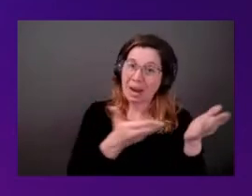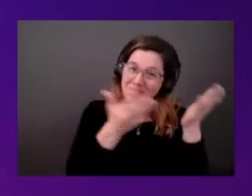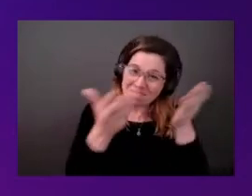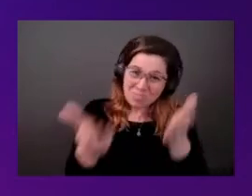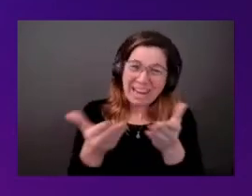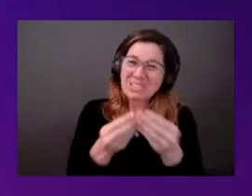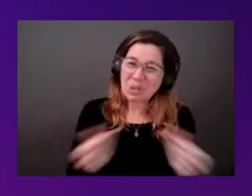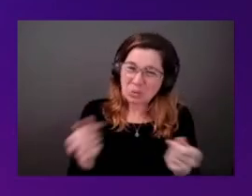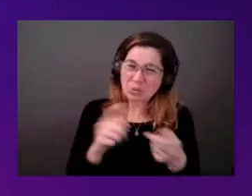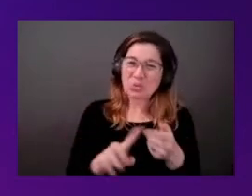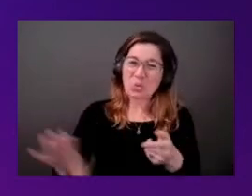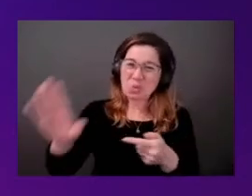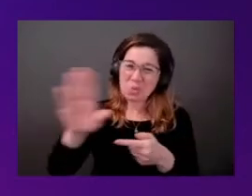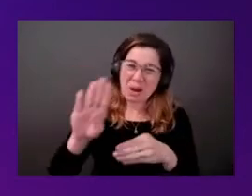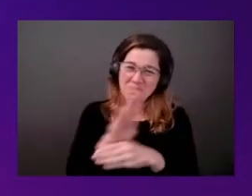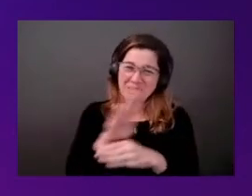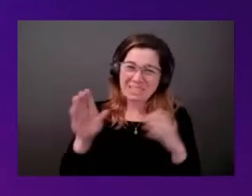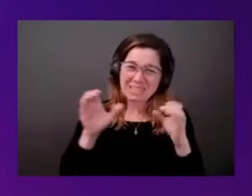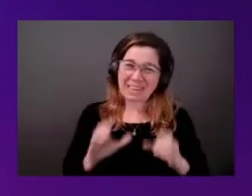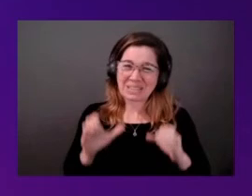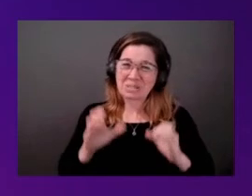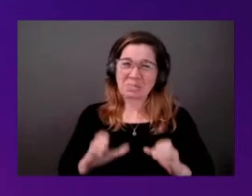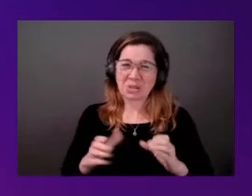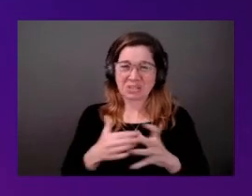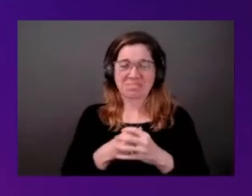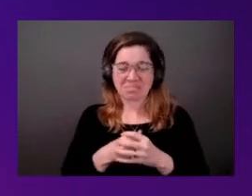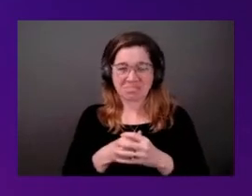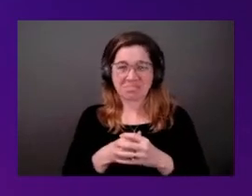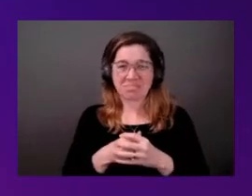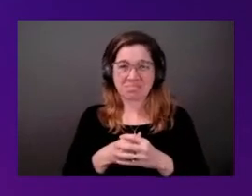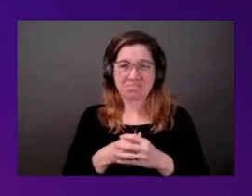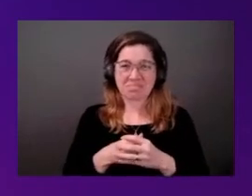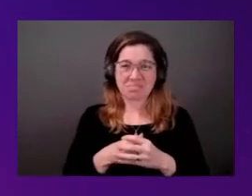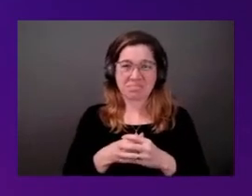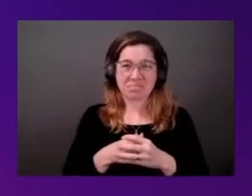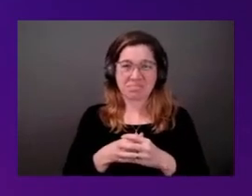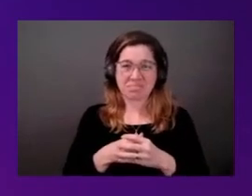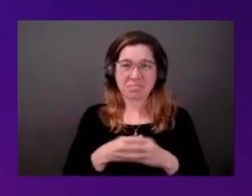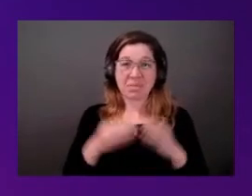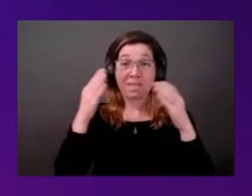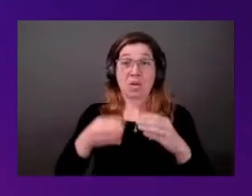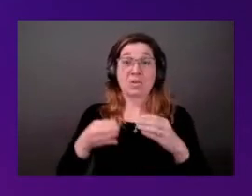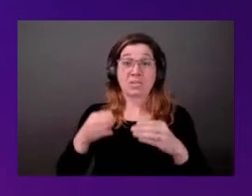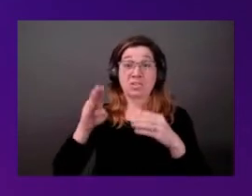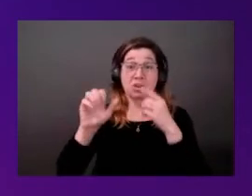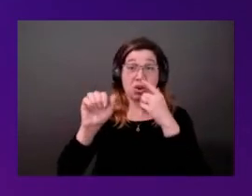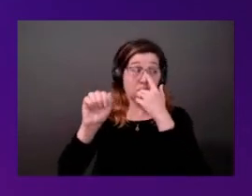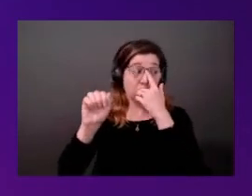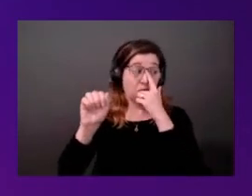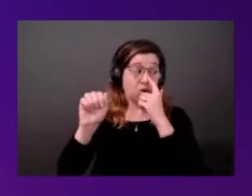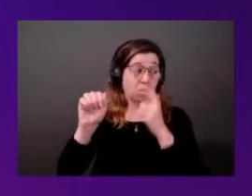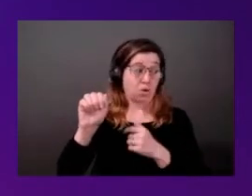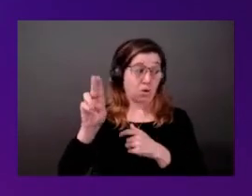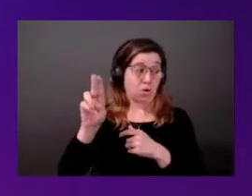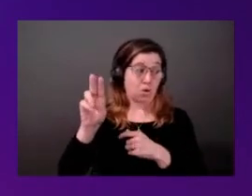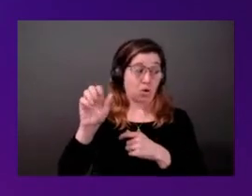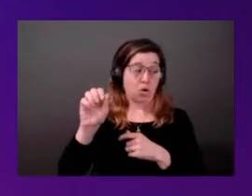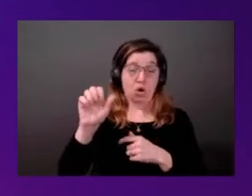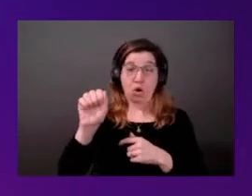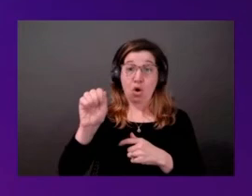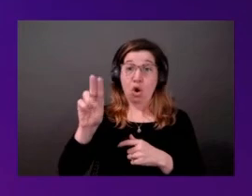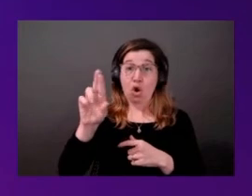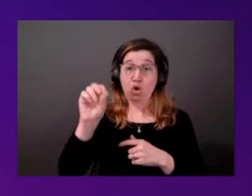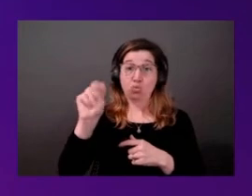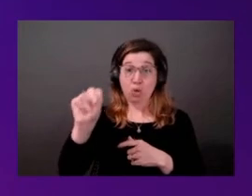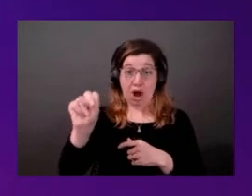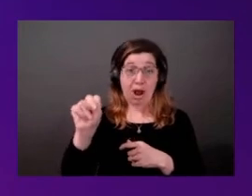customers. And the focus has been on ORAN and CloudRail as a disruption. And given the flexibility that